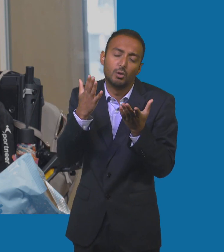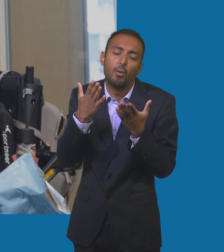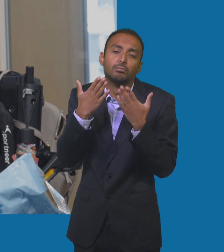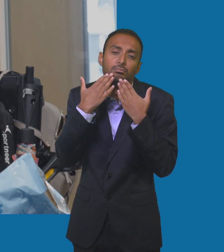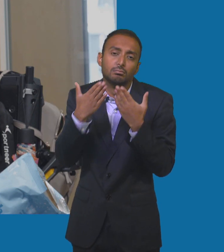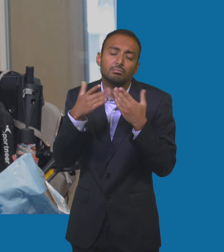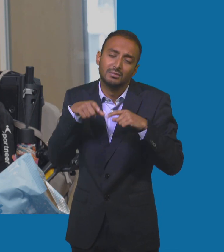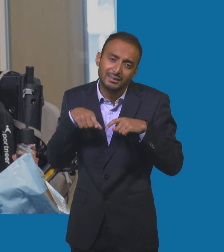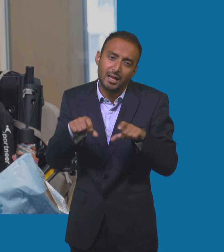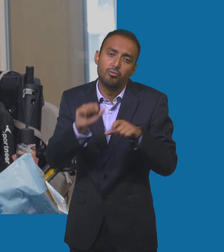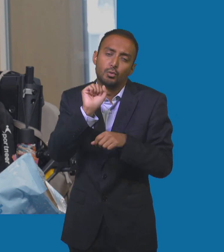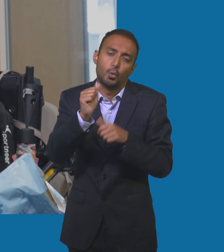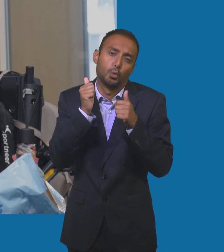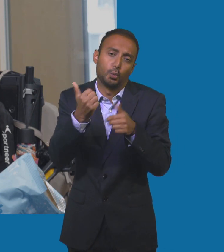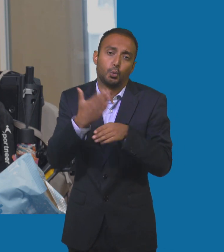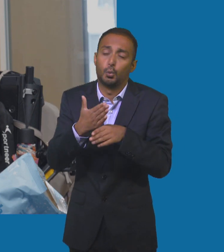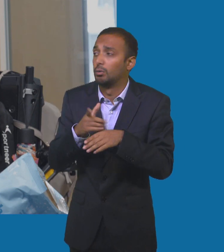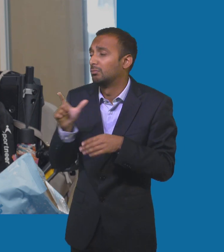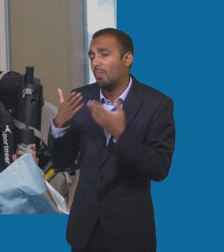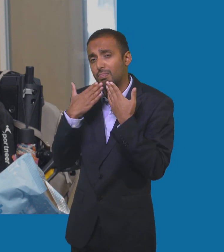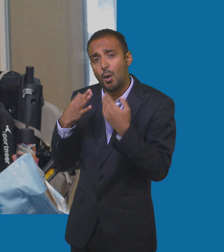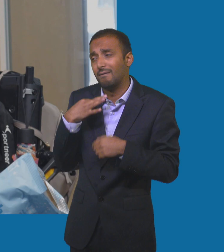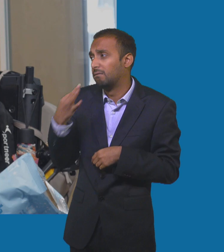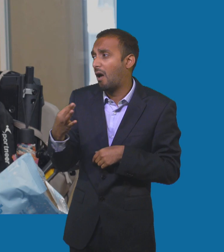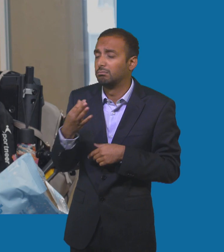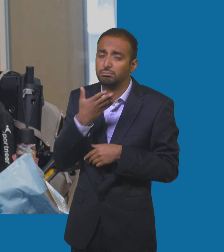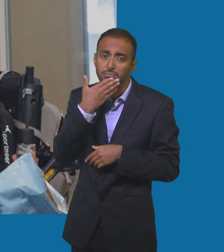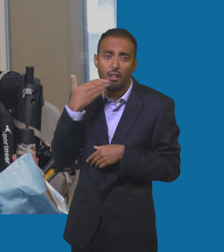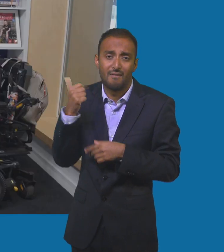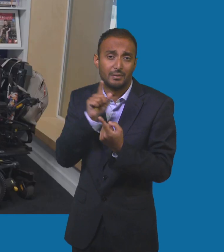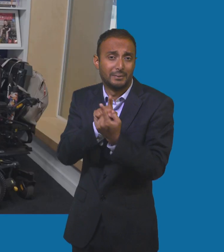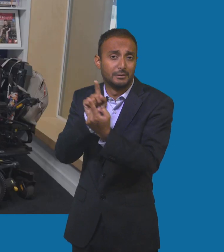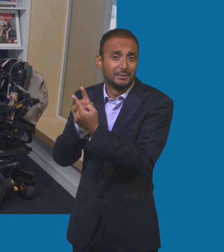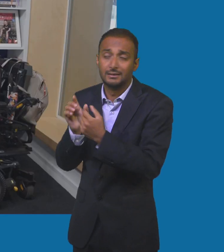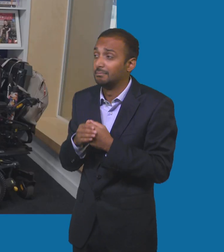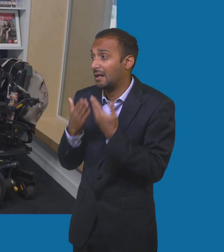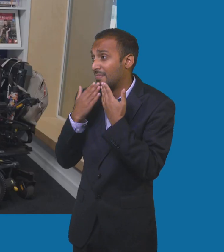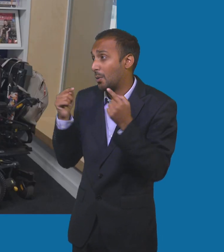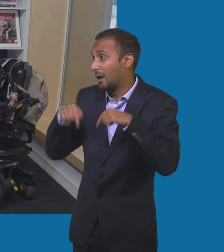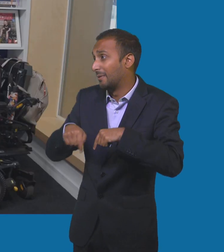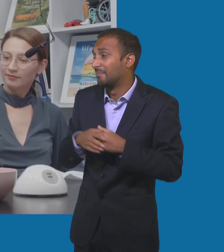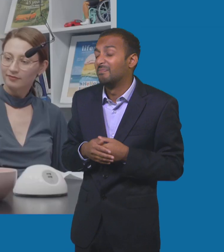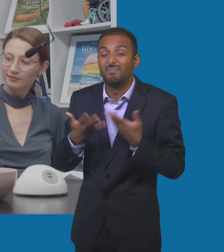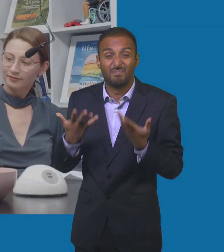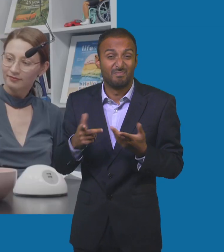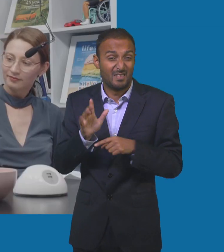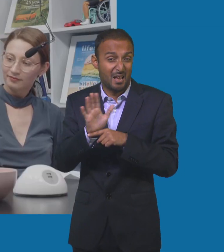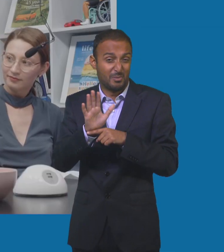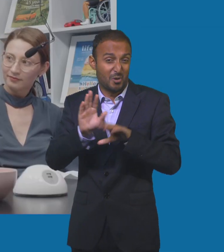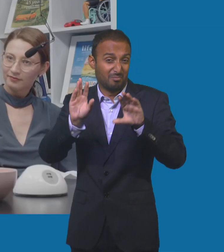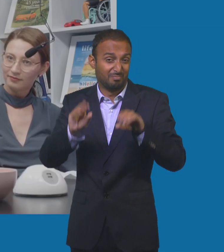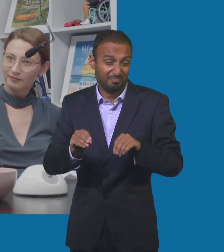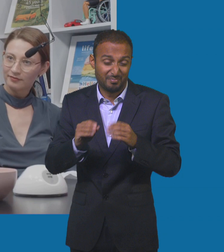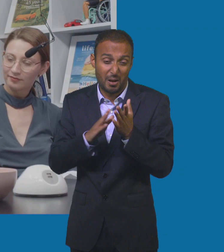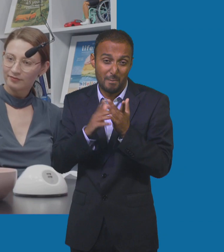good work. Thank you so much for having me. It was great to meet you both. It was a pleasure. Thank you very much for coming in. That's it for this episode of the Motability